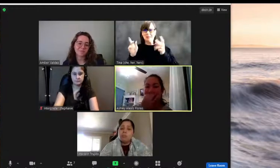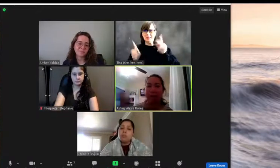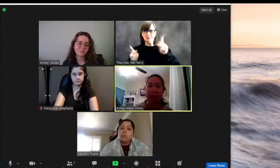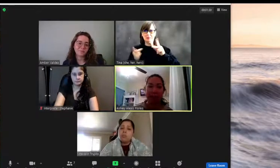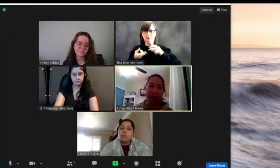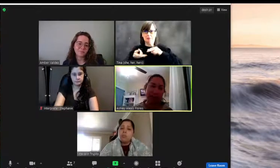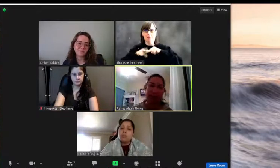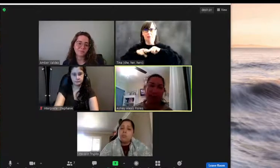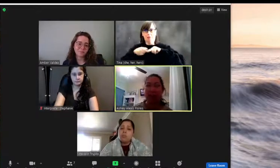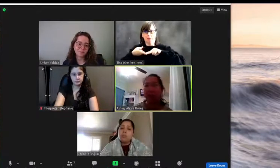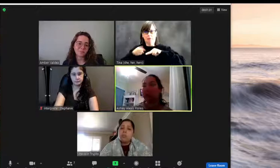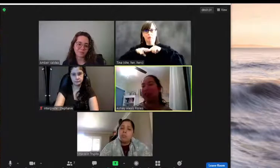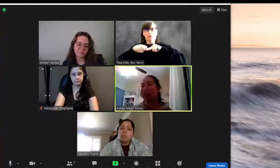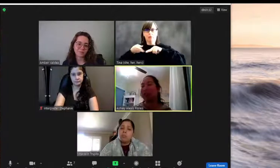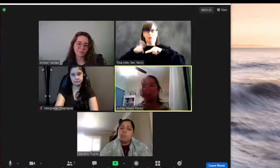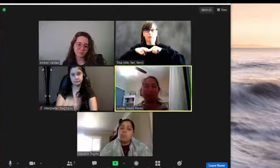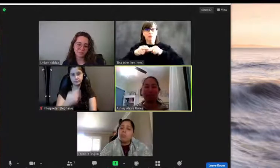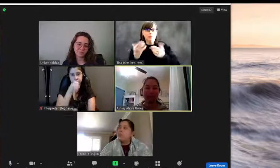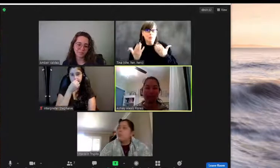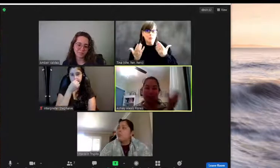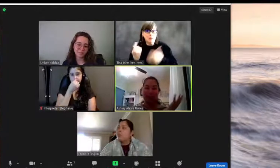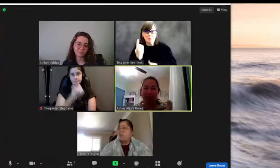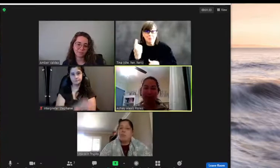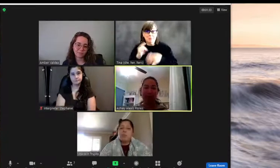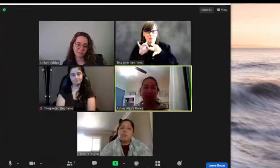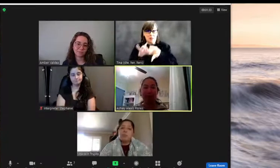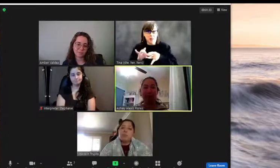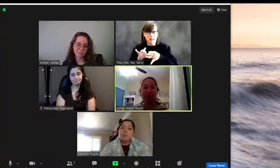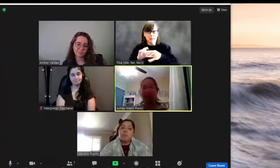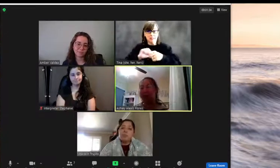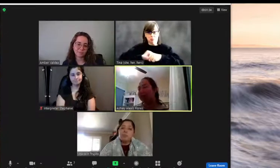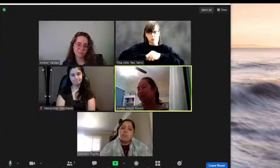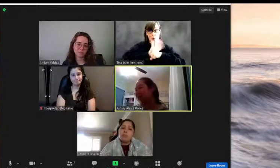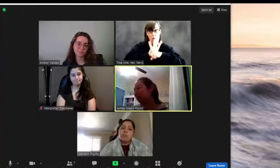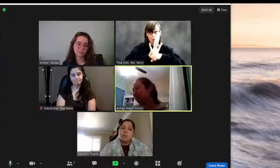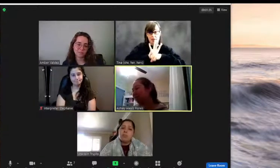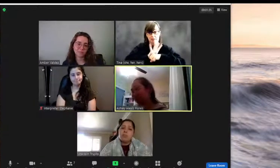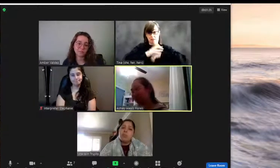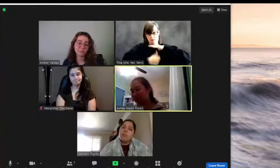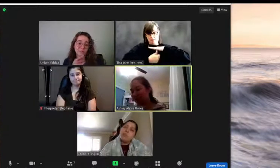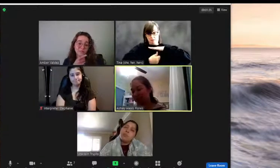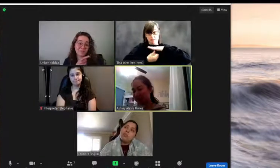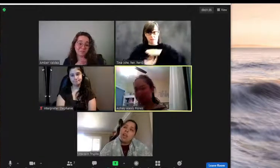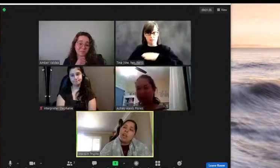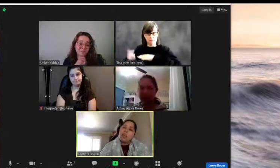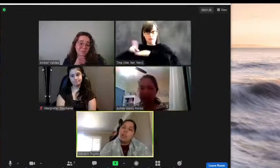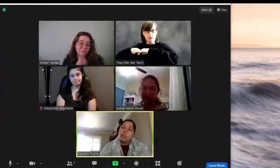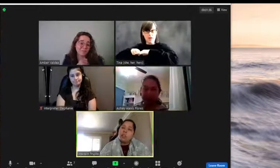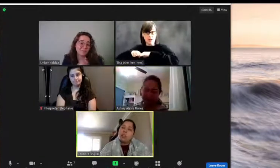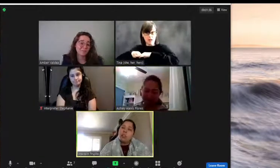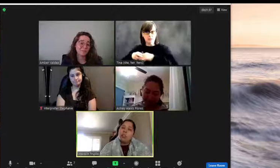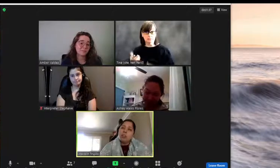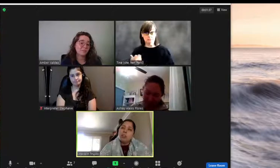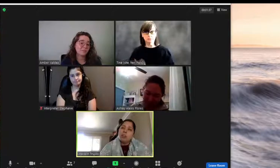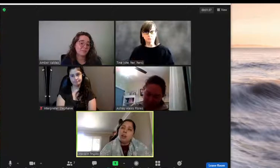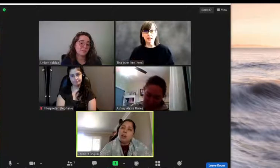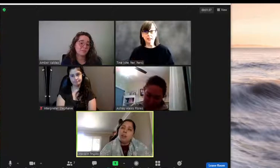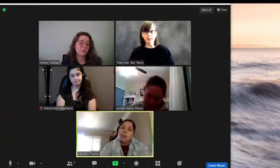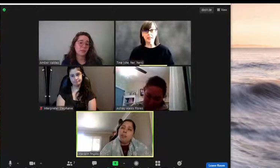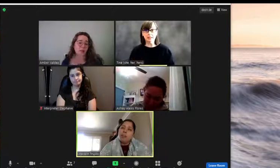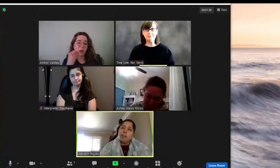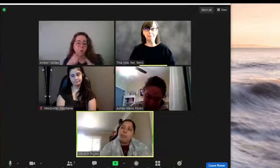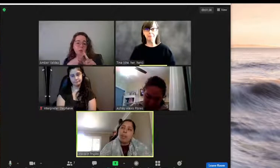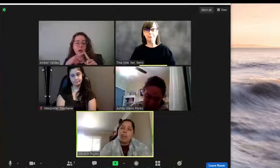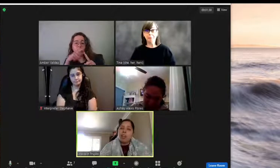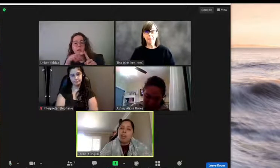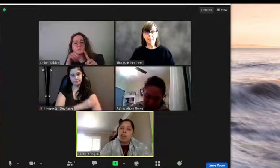So that's just Hmm. a thought. Yeah, that's a good one. Yeah, I like